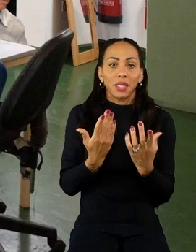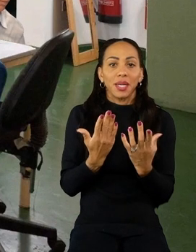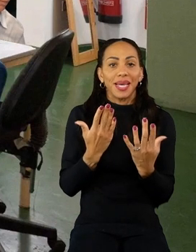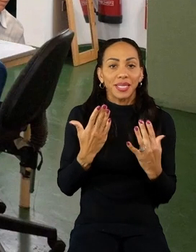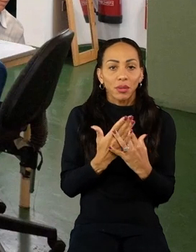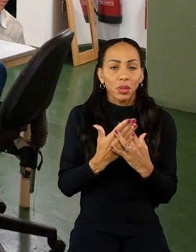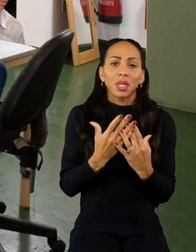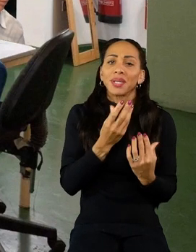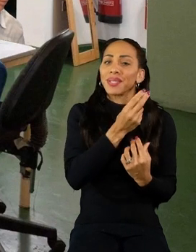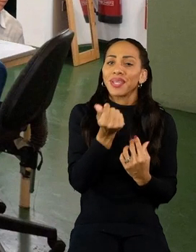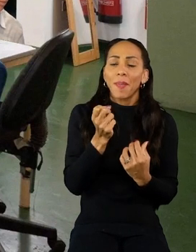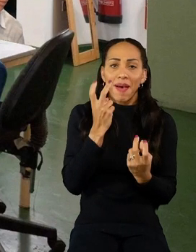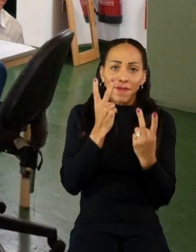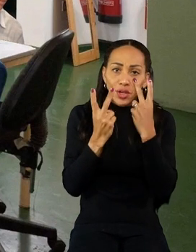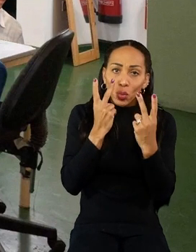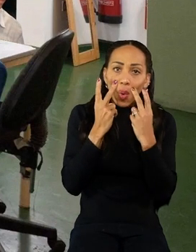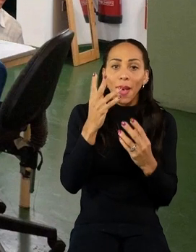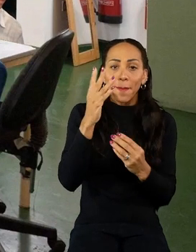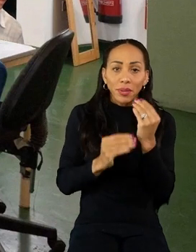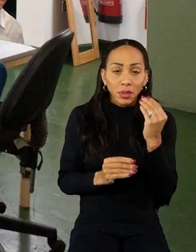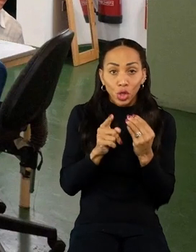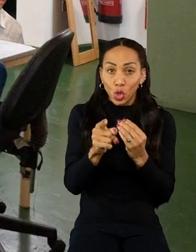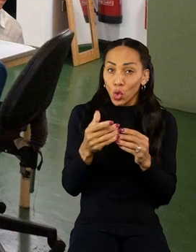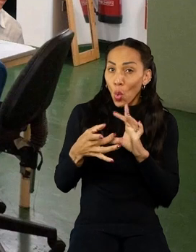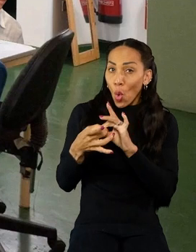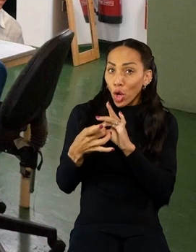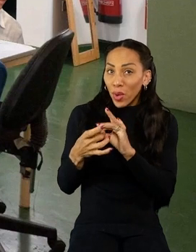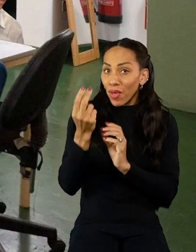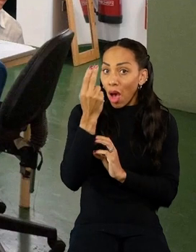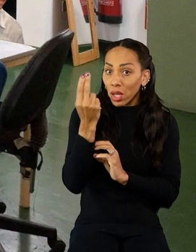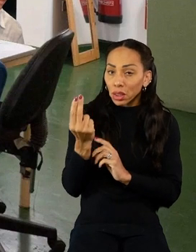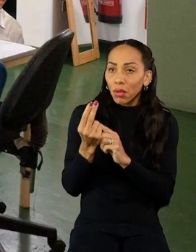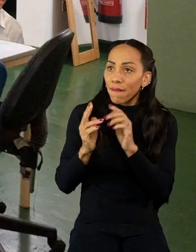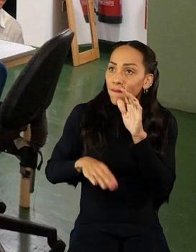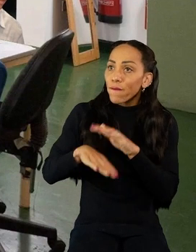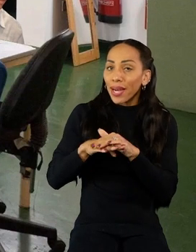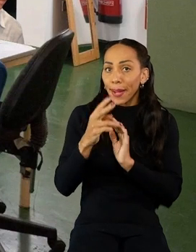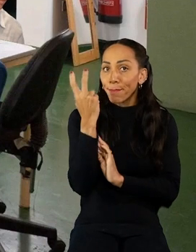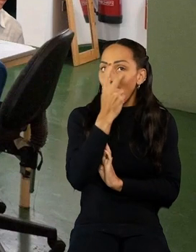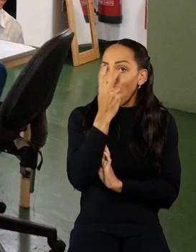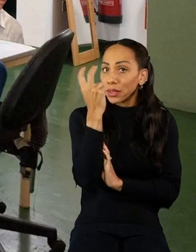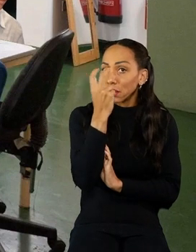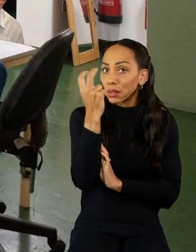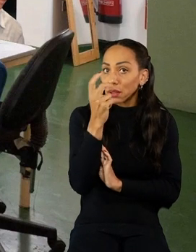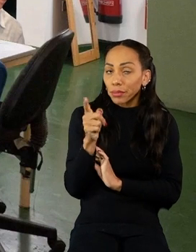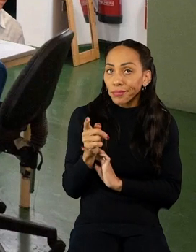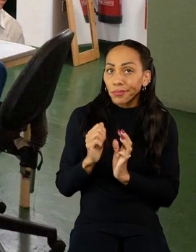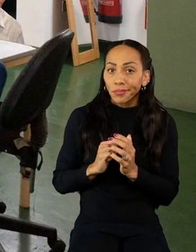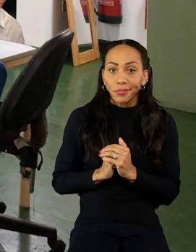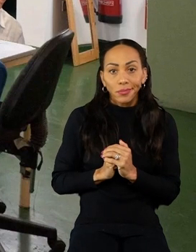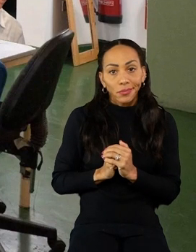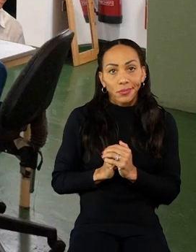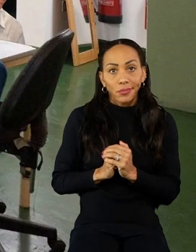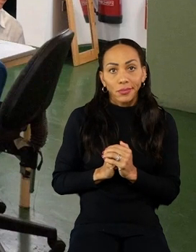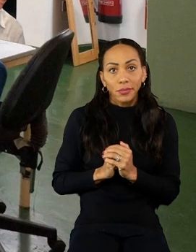things accessible to people with disabilities, and especially to people with visual impairments. Have you ever worked